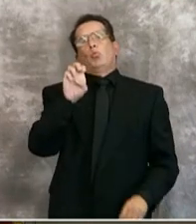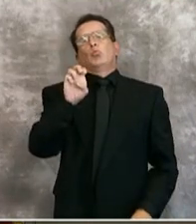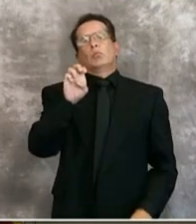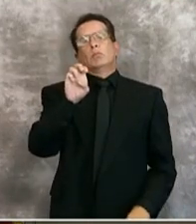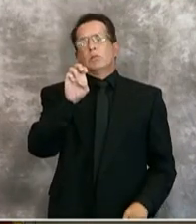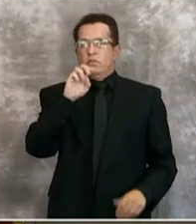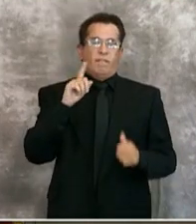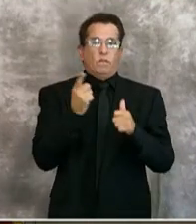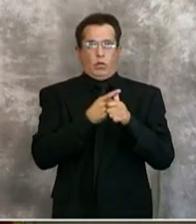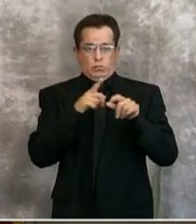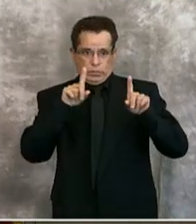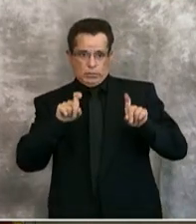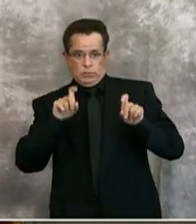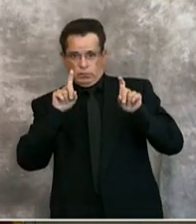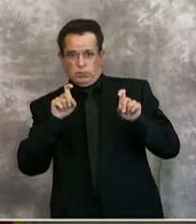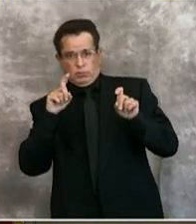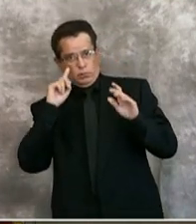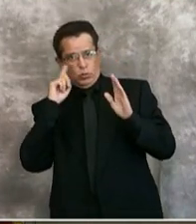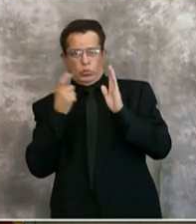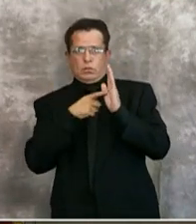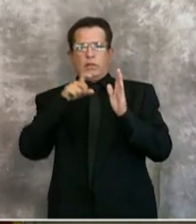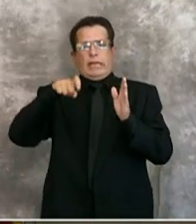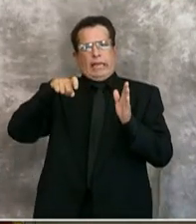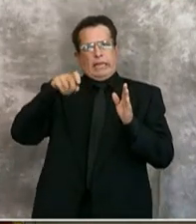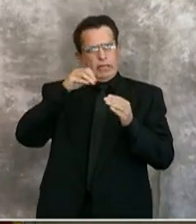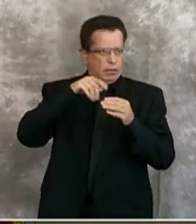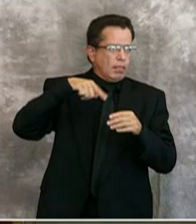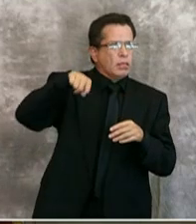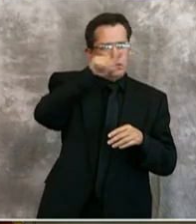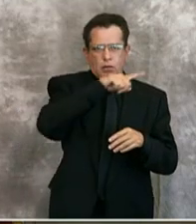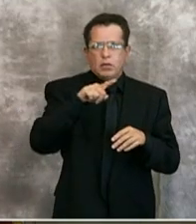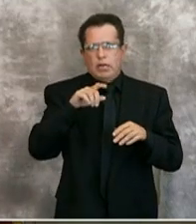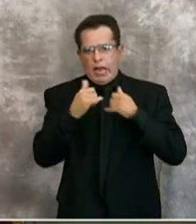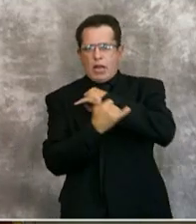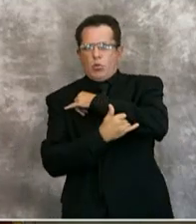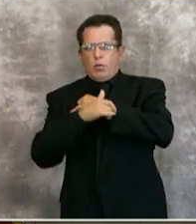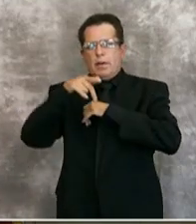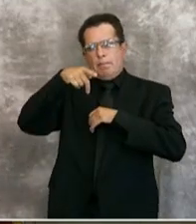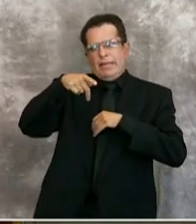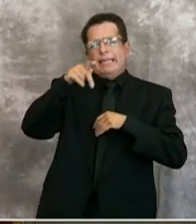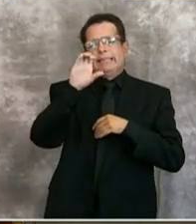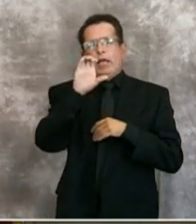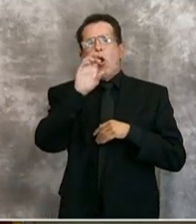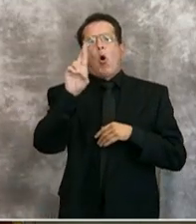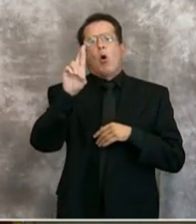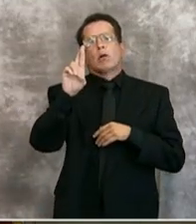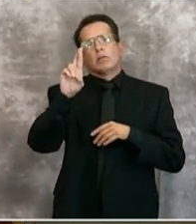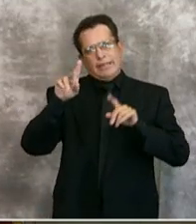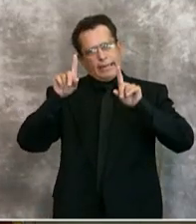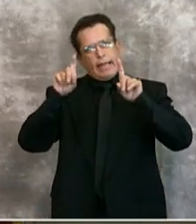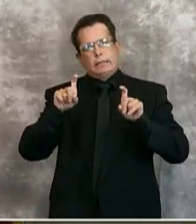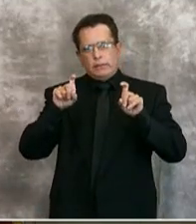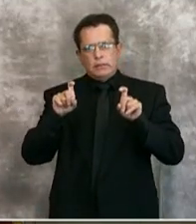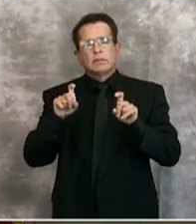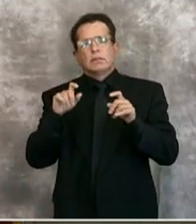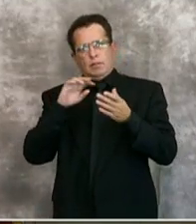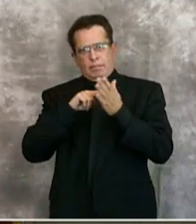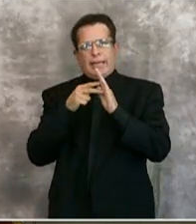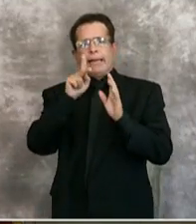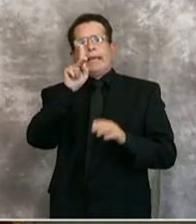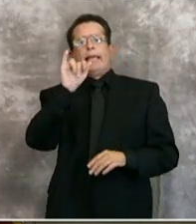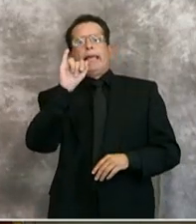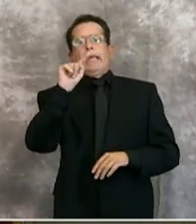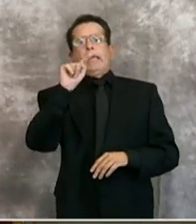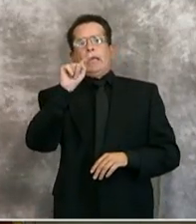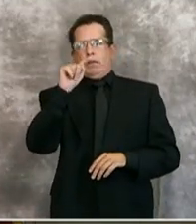growing demand around the country. It's a PCR-based test. And that includes a full non-invasive collection kit, which